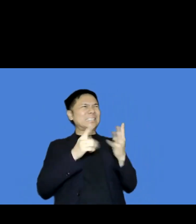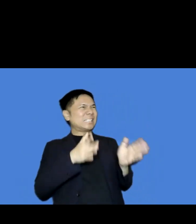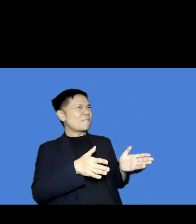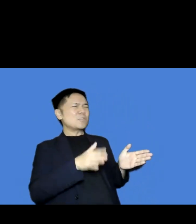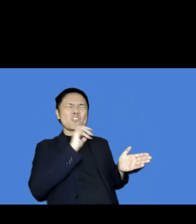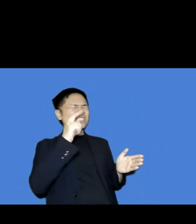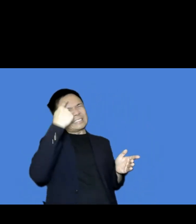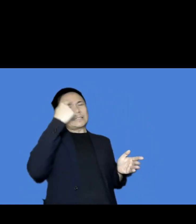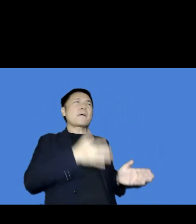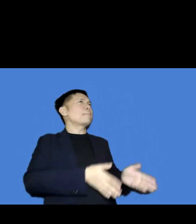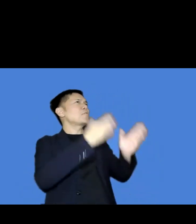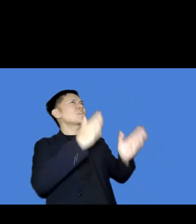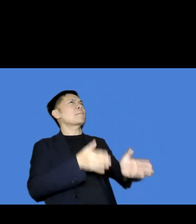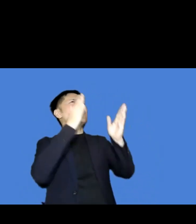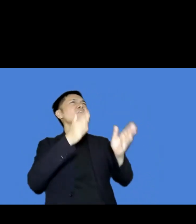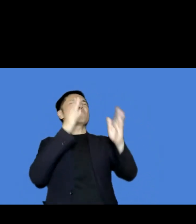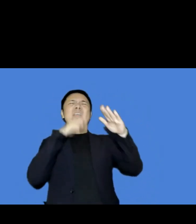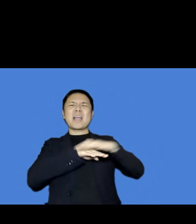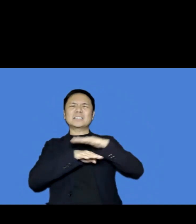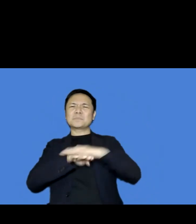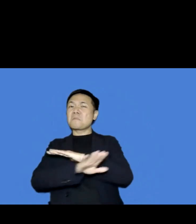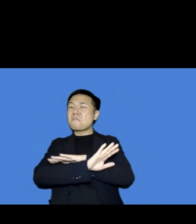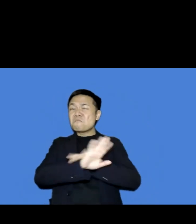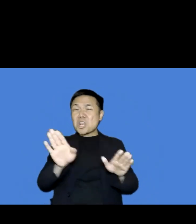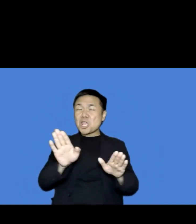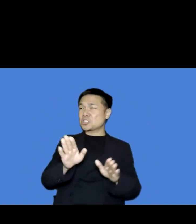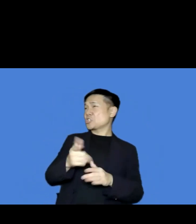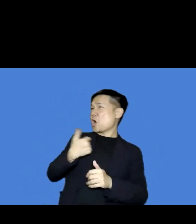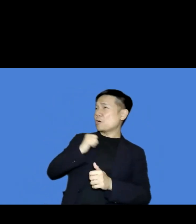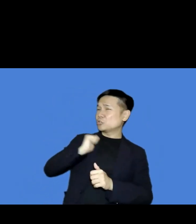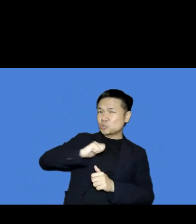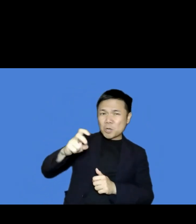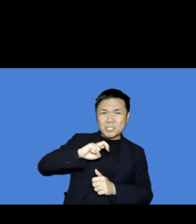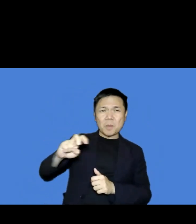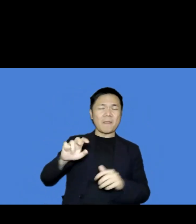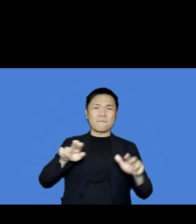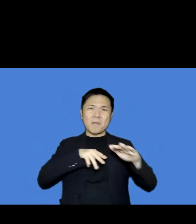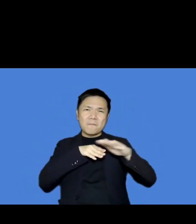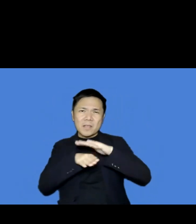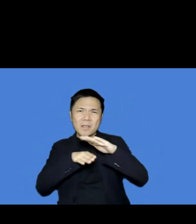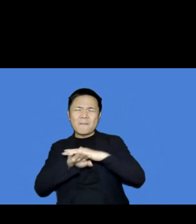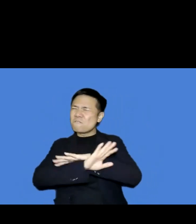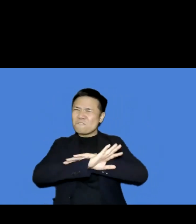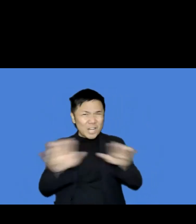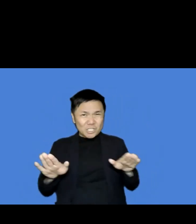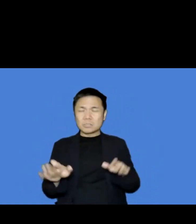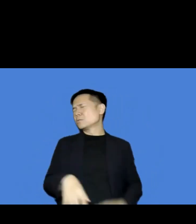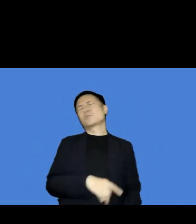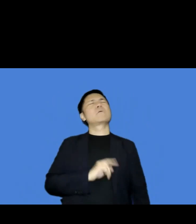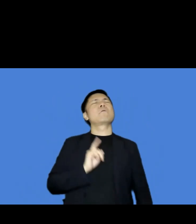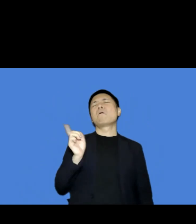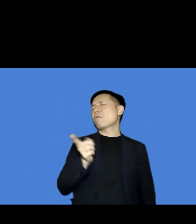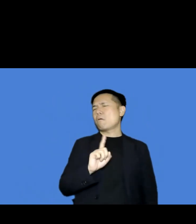the transport system to product, services, information. Some of the best practices can come